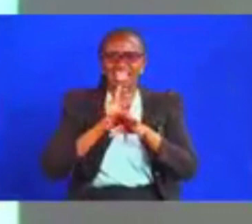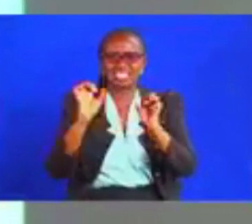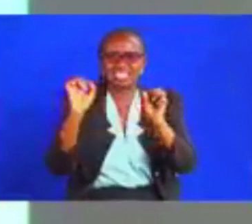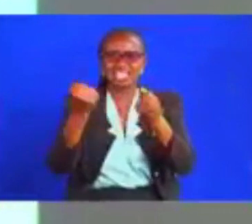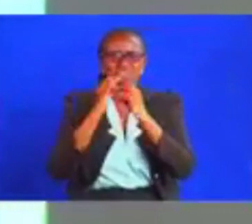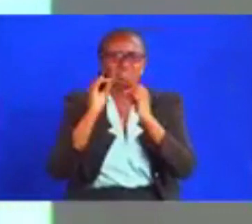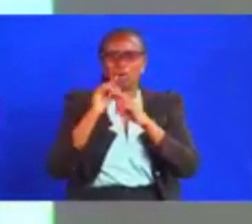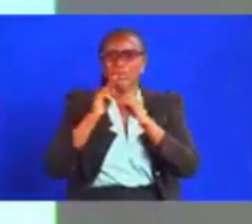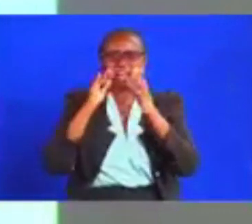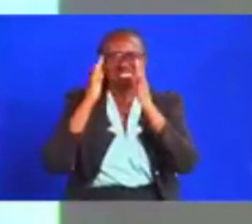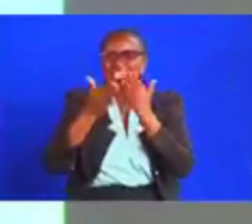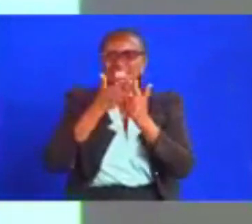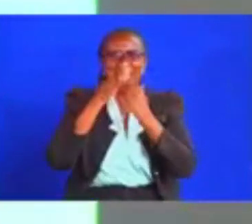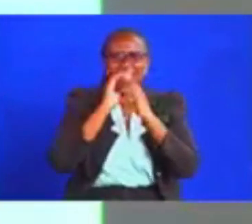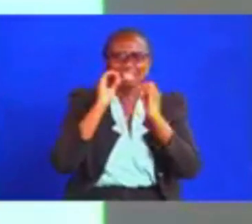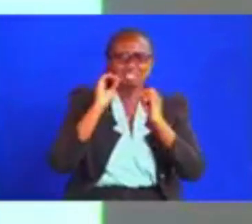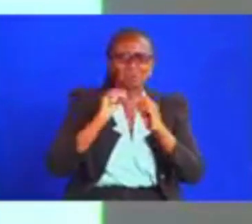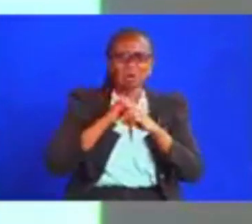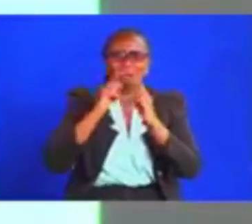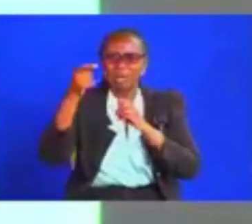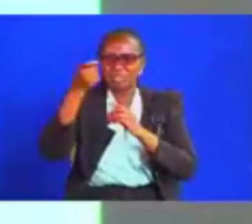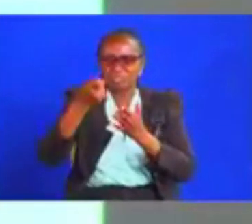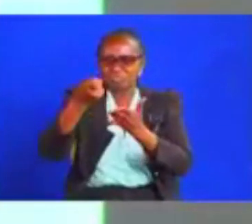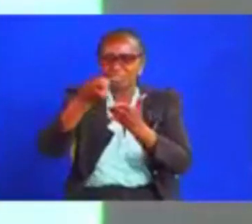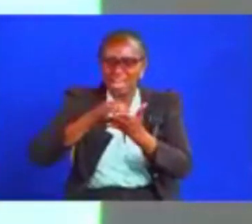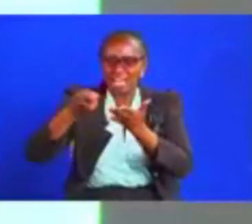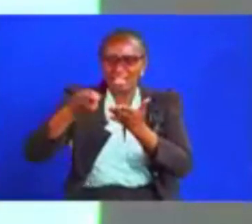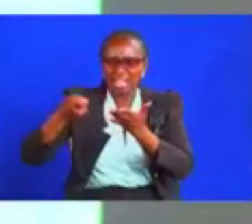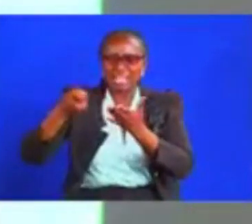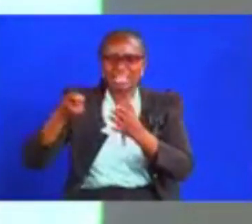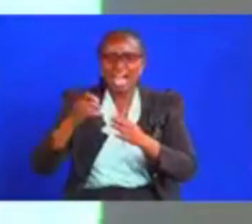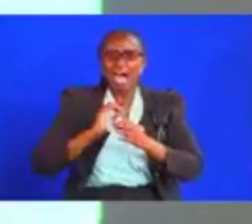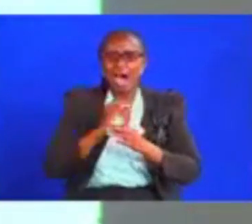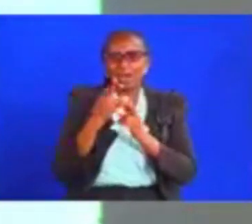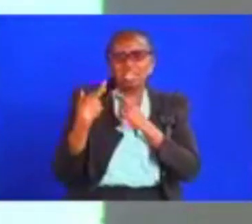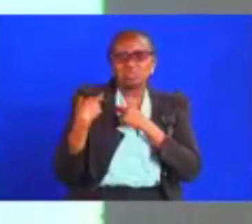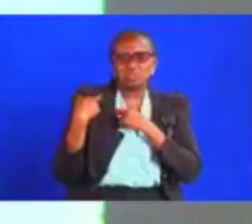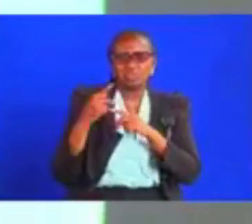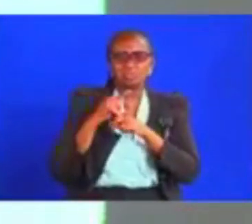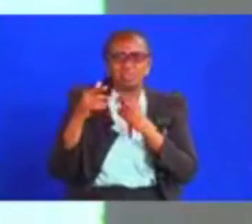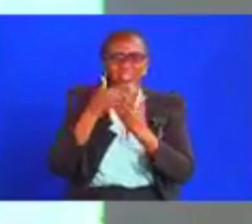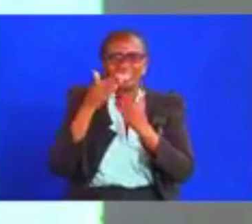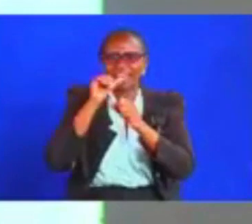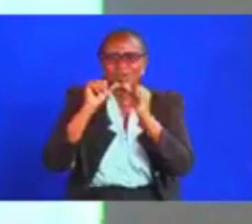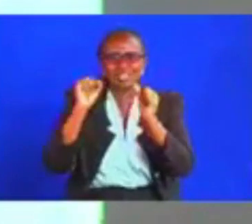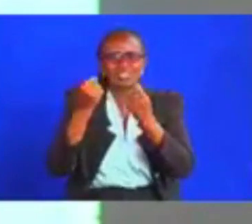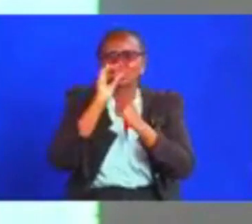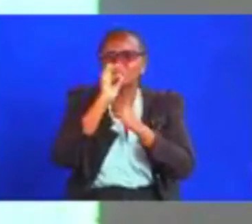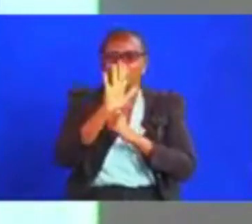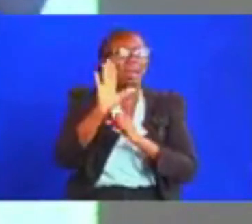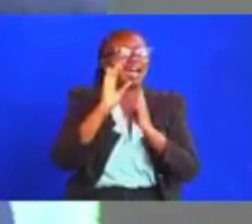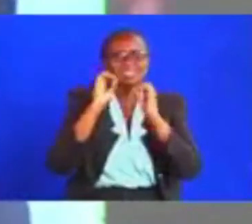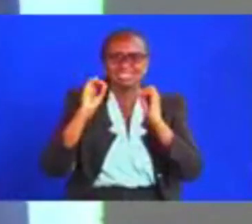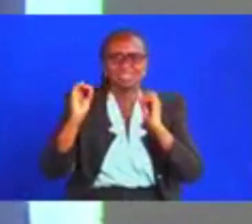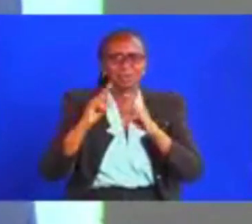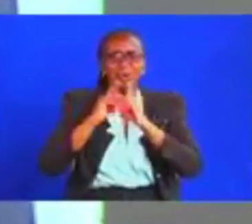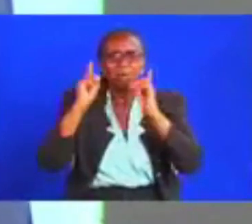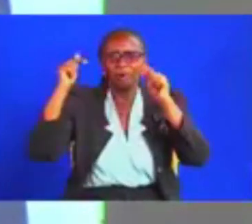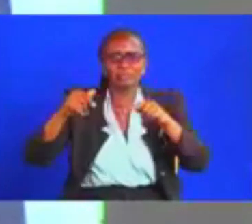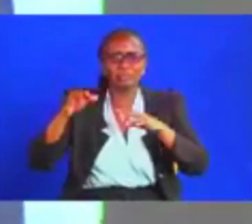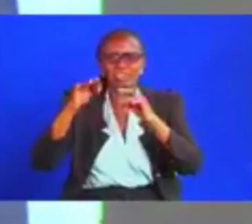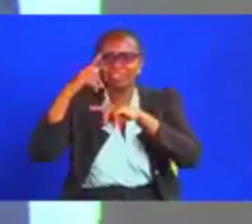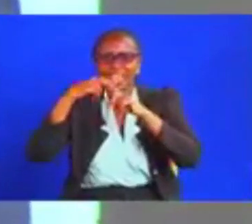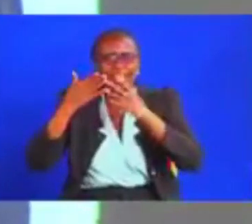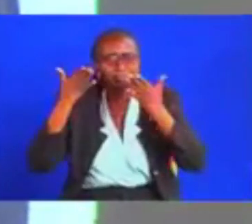don't care. They are editing our sermons and our manuals and yet we do not care about their salvation. Today, if I come here